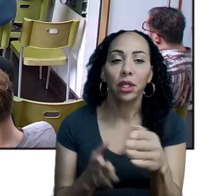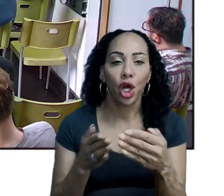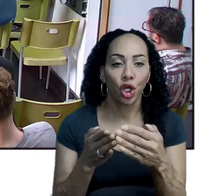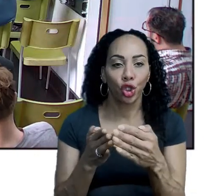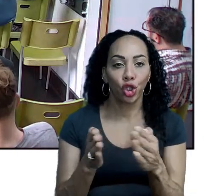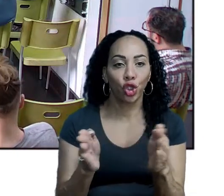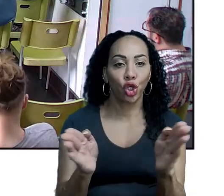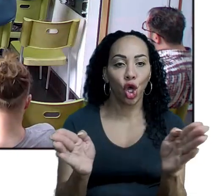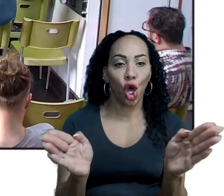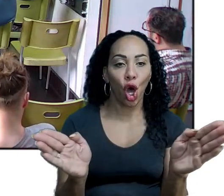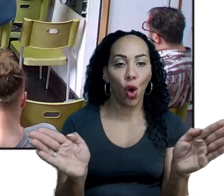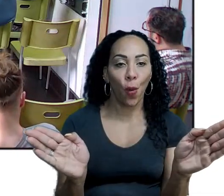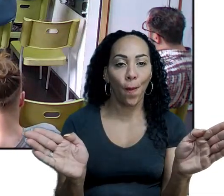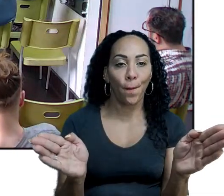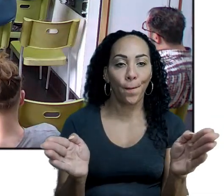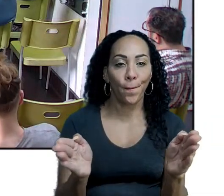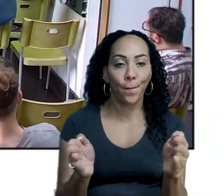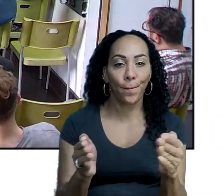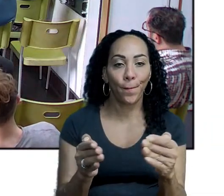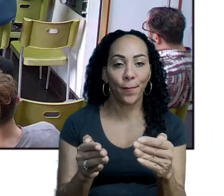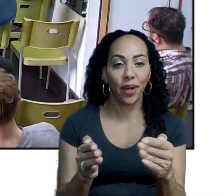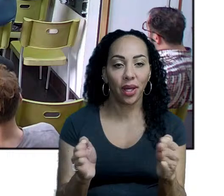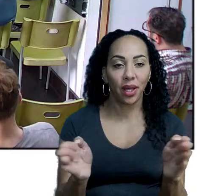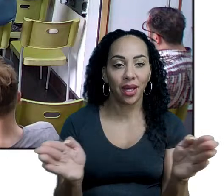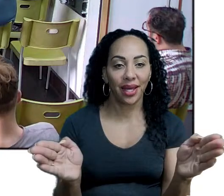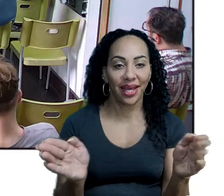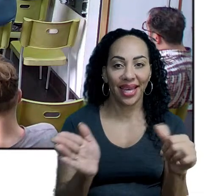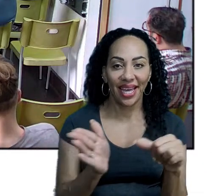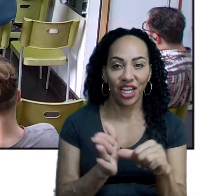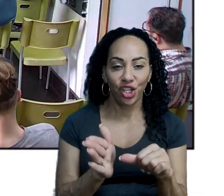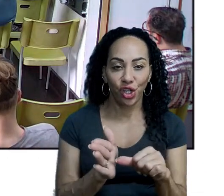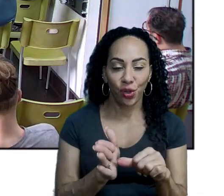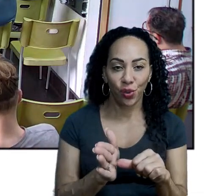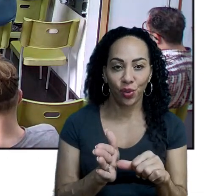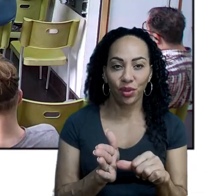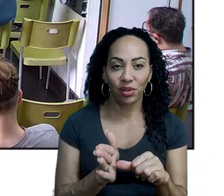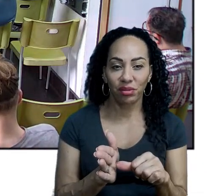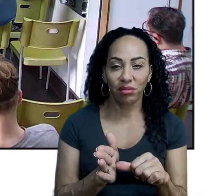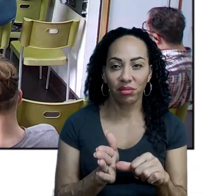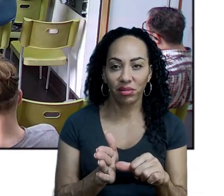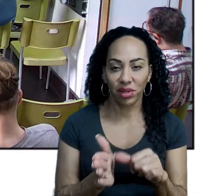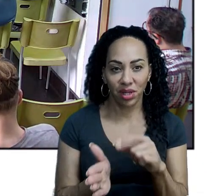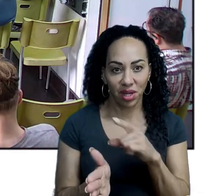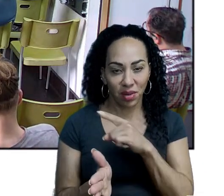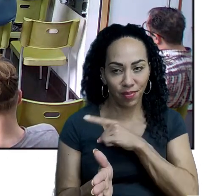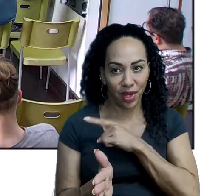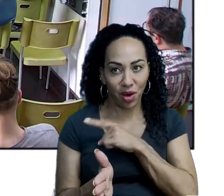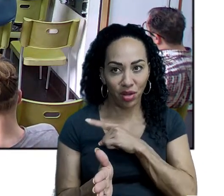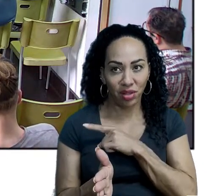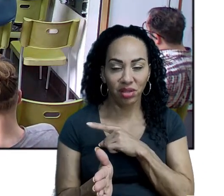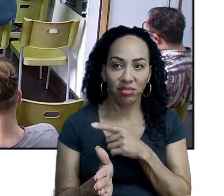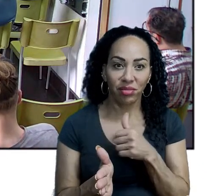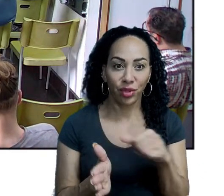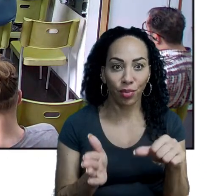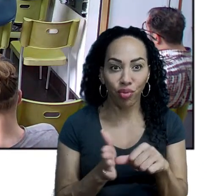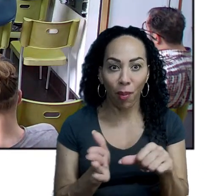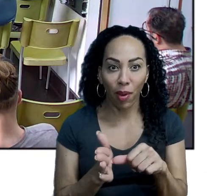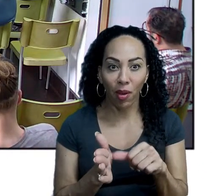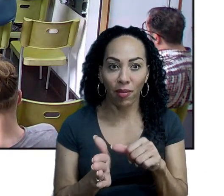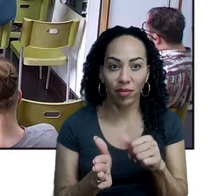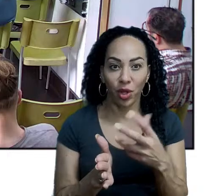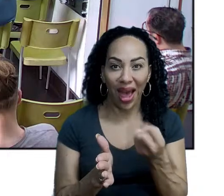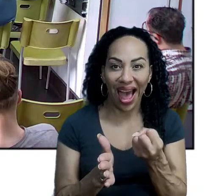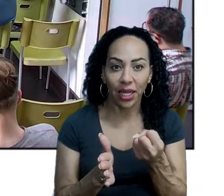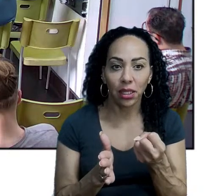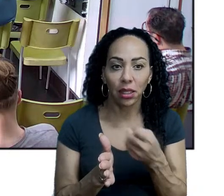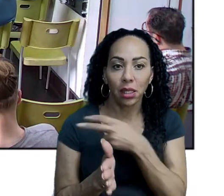that are possible with the small team that you have, which I think is a hugely important part of any kind of design process. But how did you